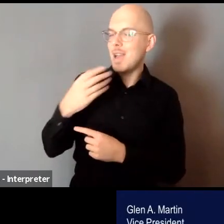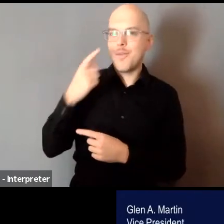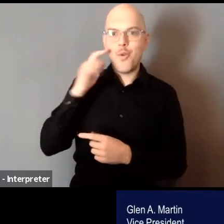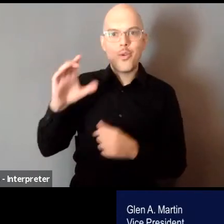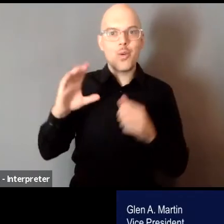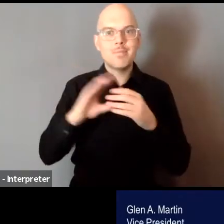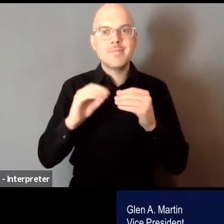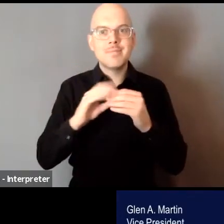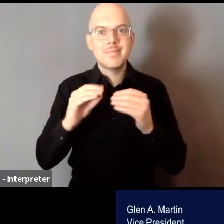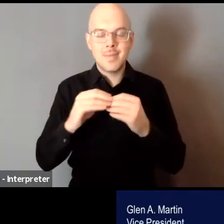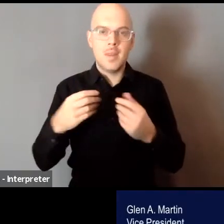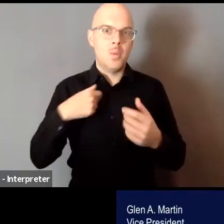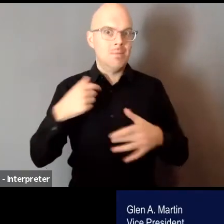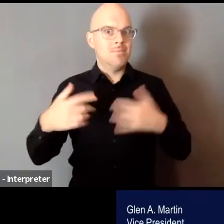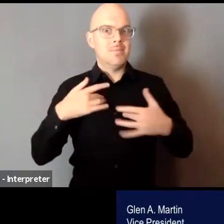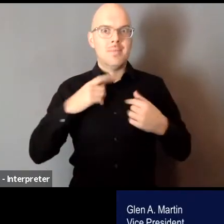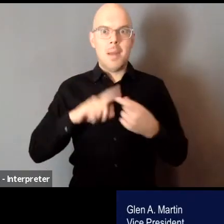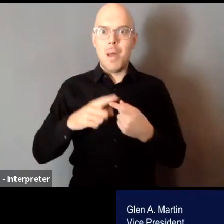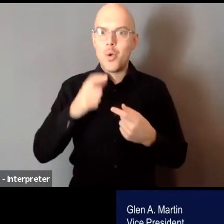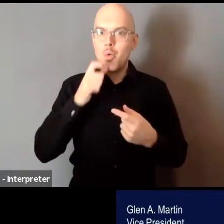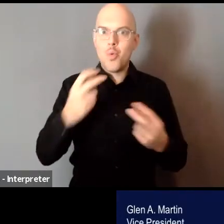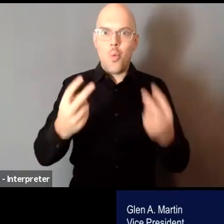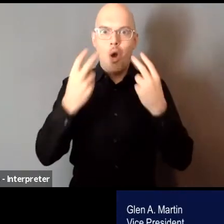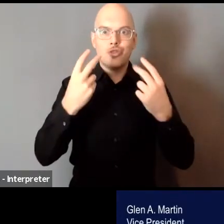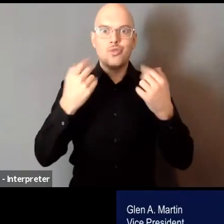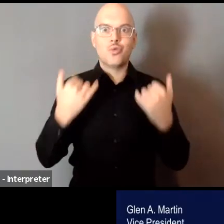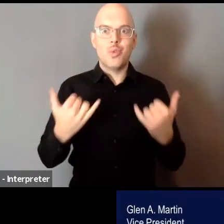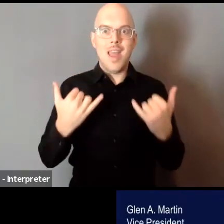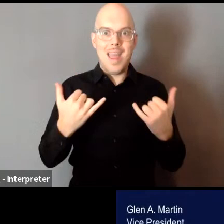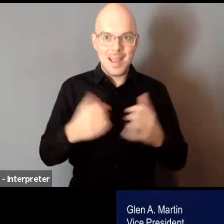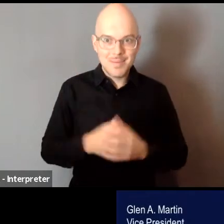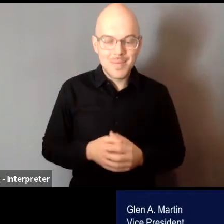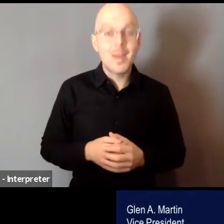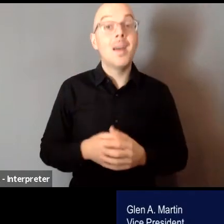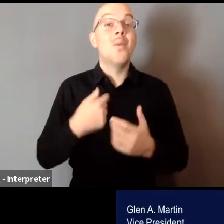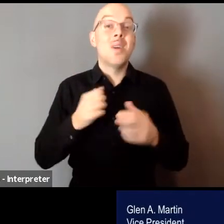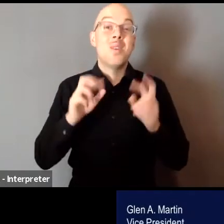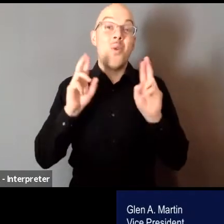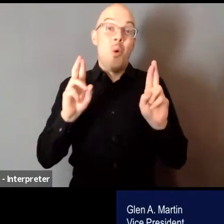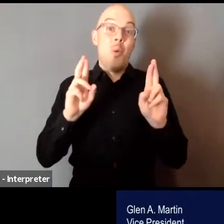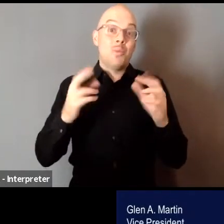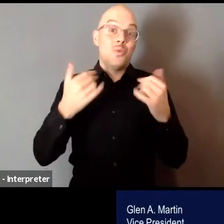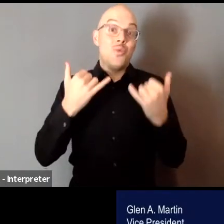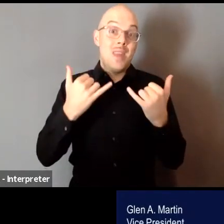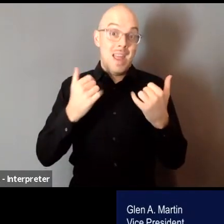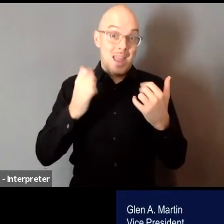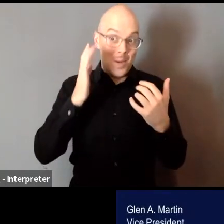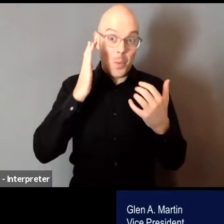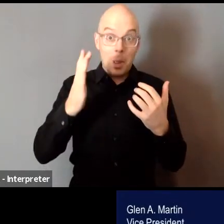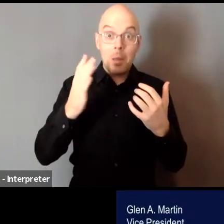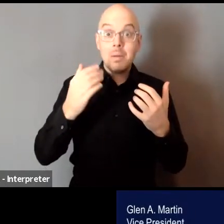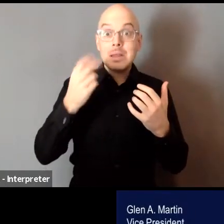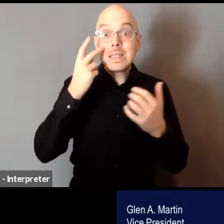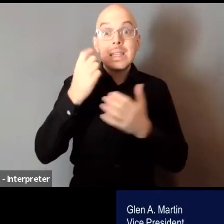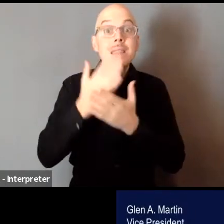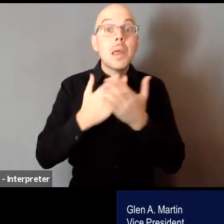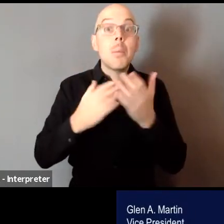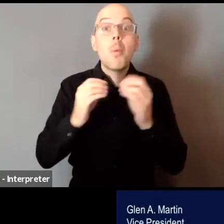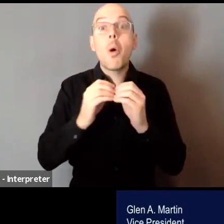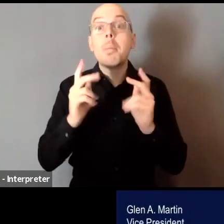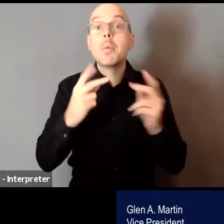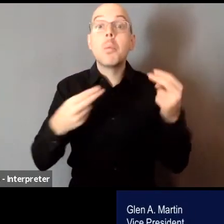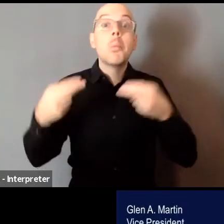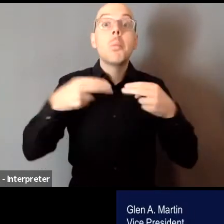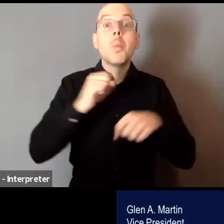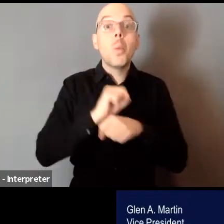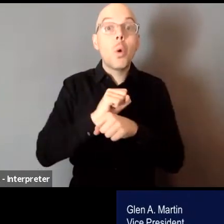about the audience that we have today, because we are looking to get some new air traffic controllers in our training curriculum very